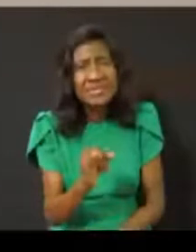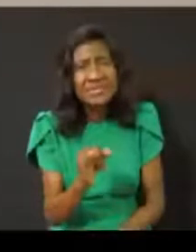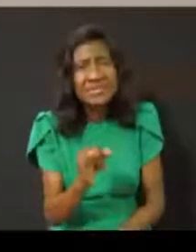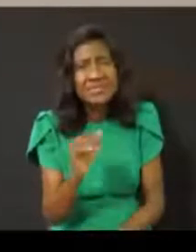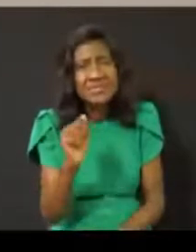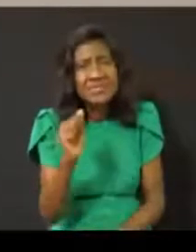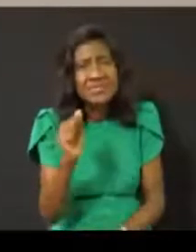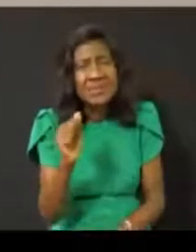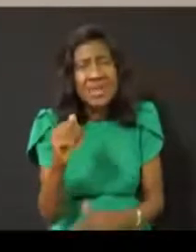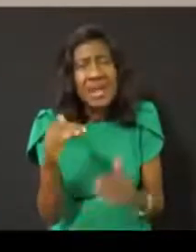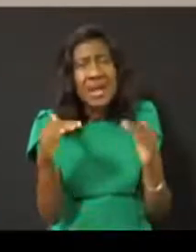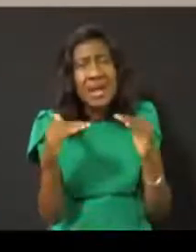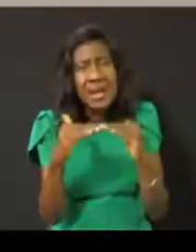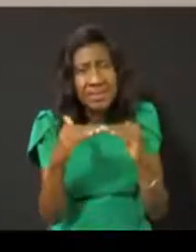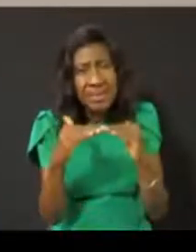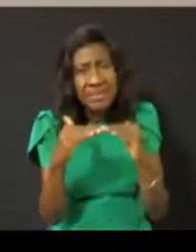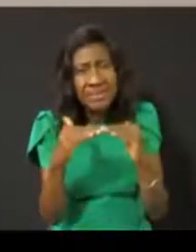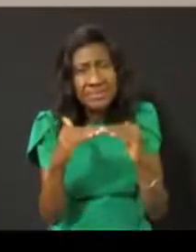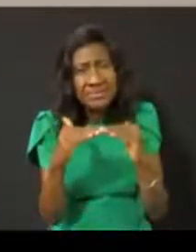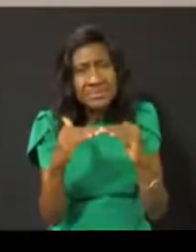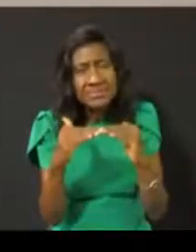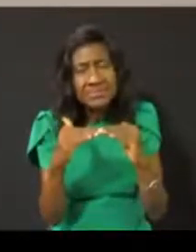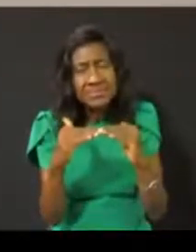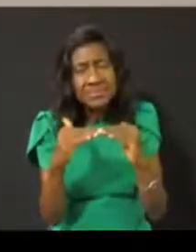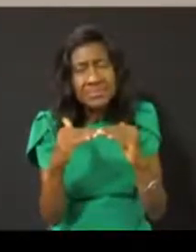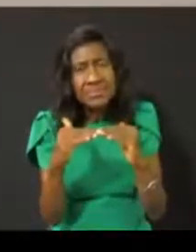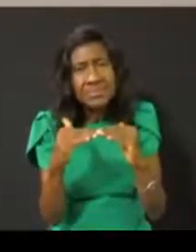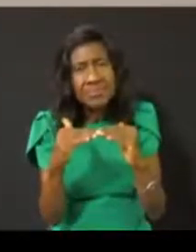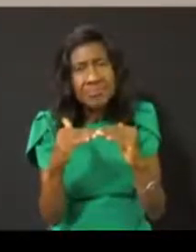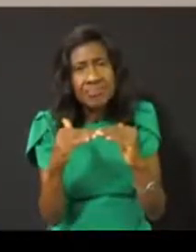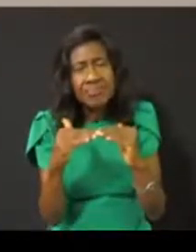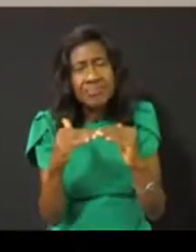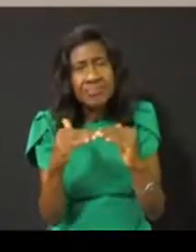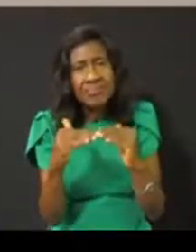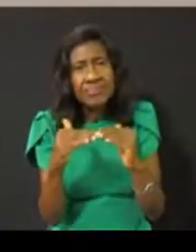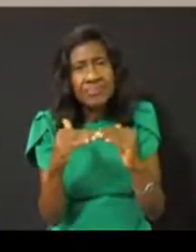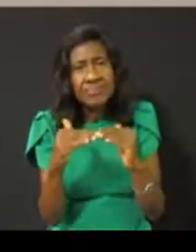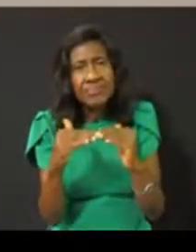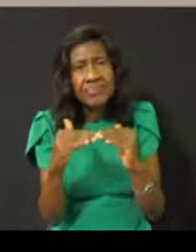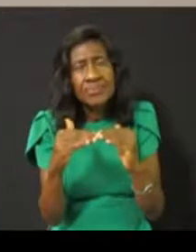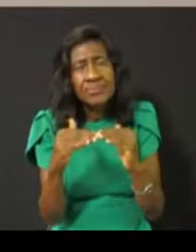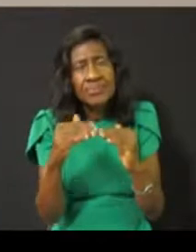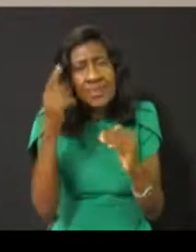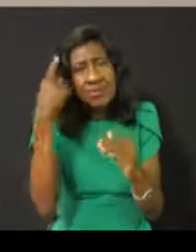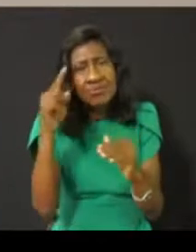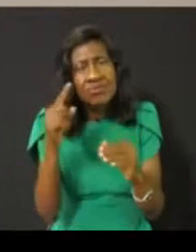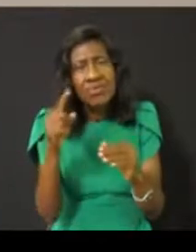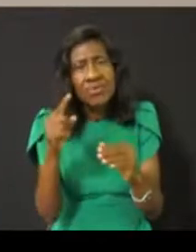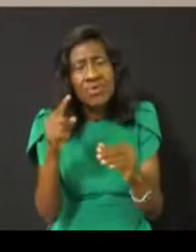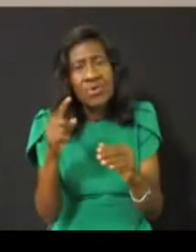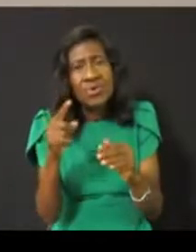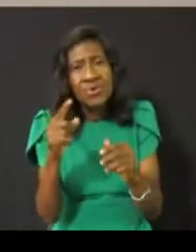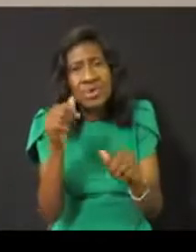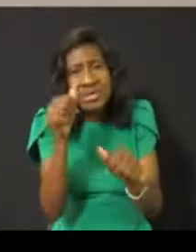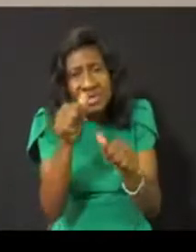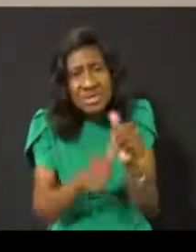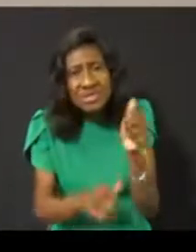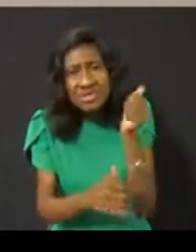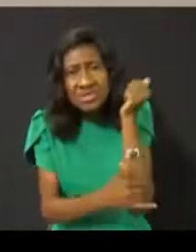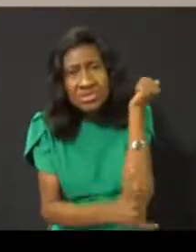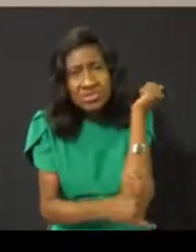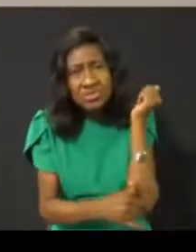a limit in terms of the vaccination record for each country. So countries that